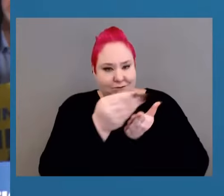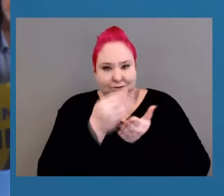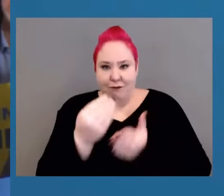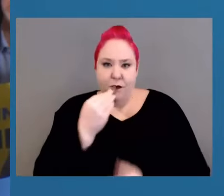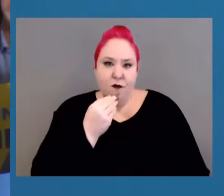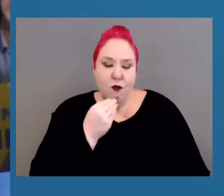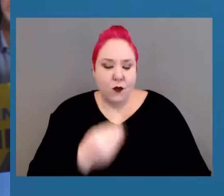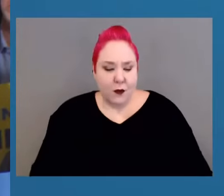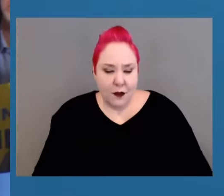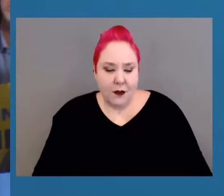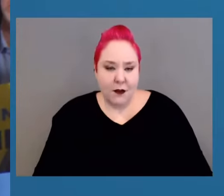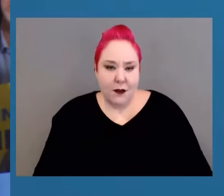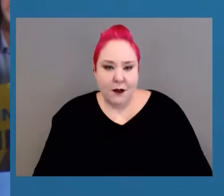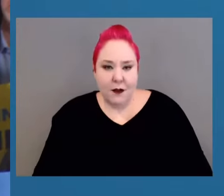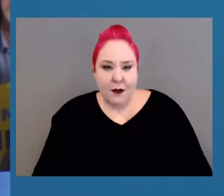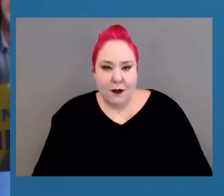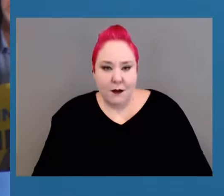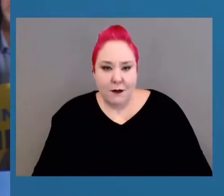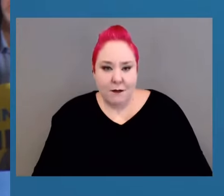without